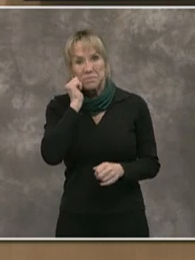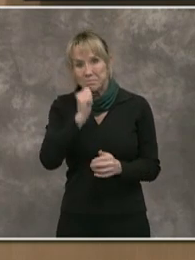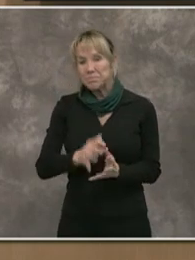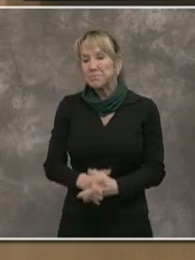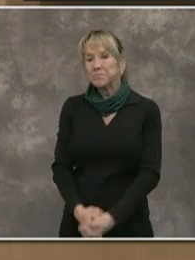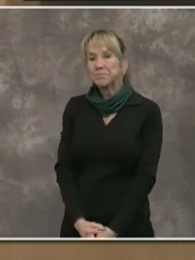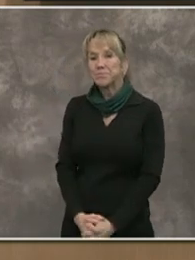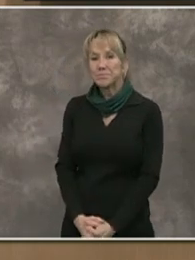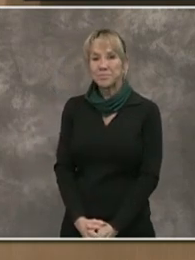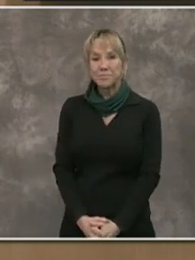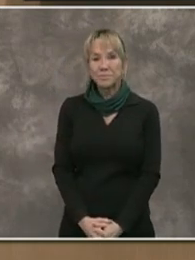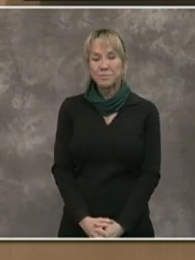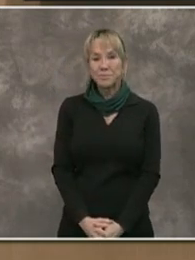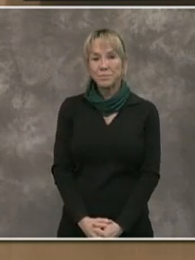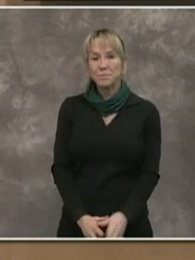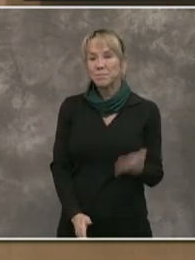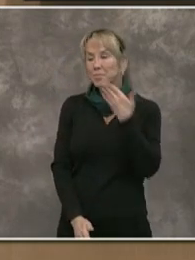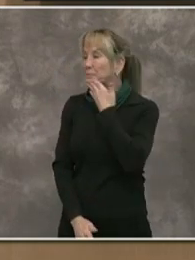Thank you.